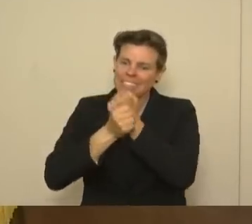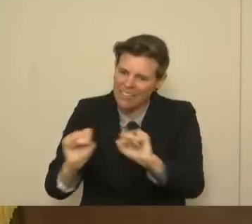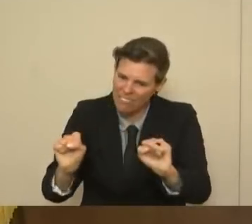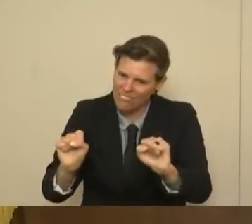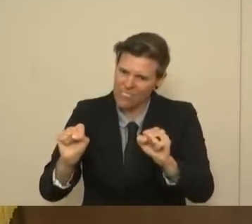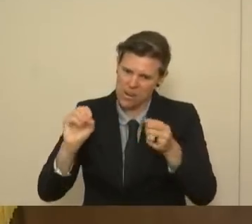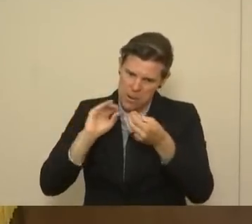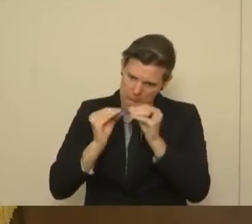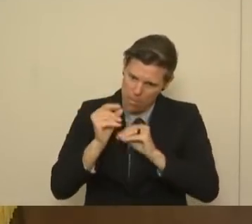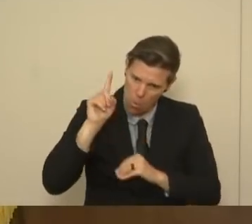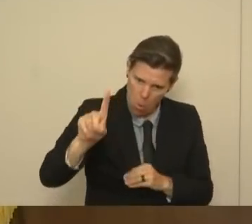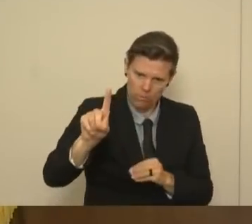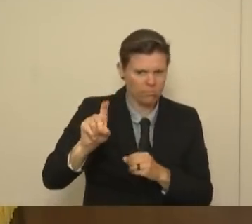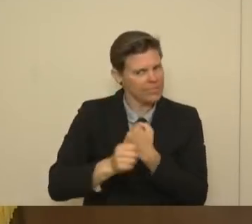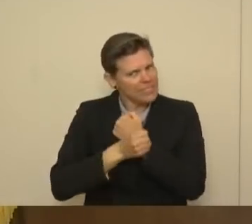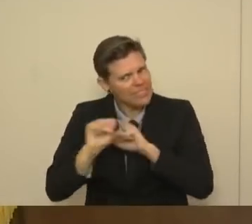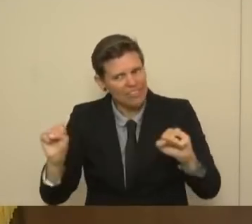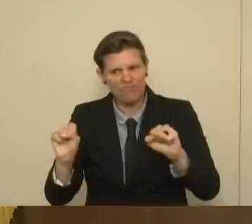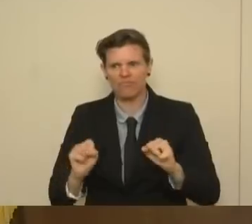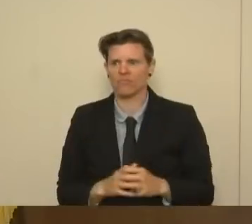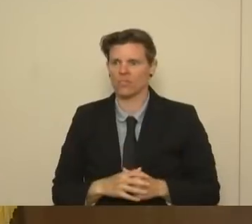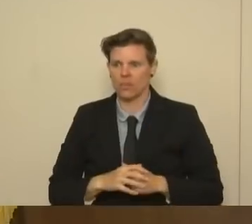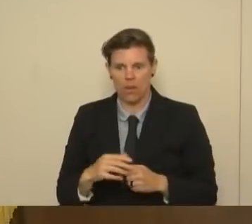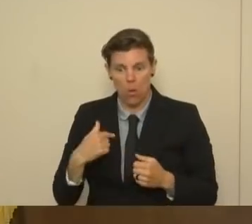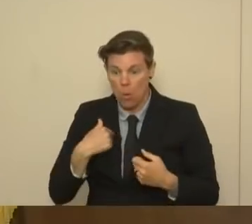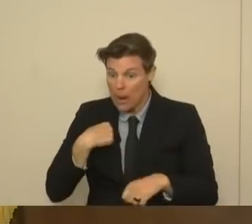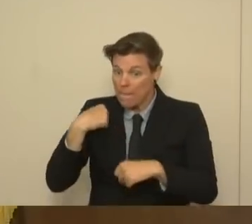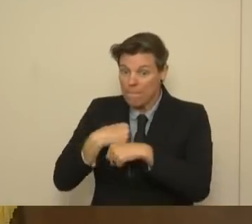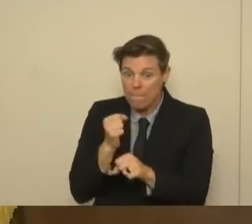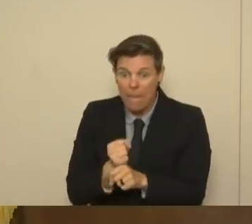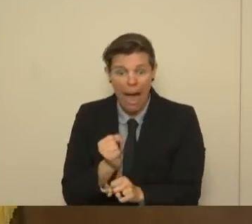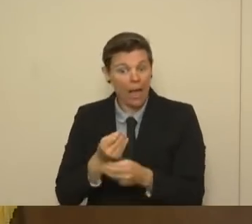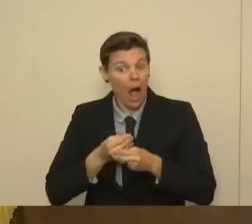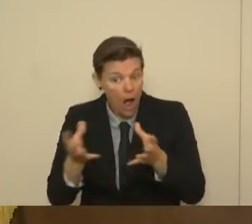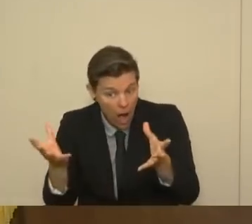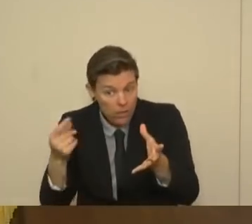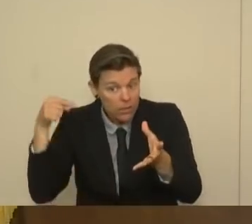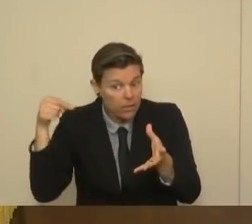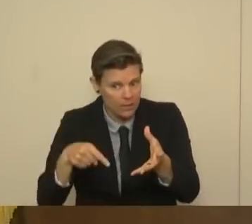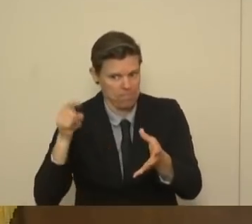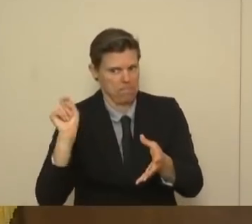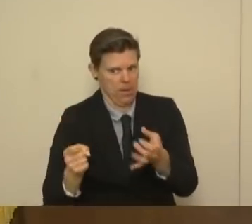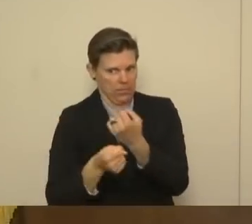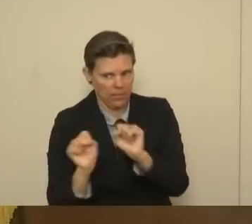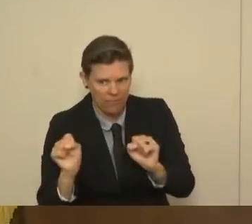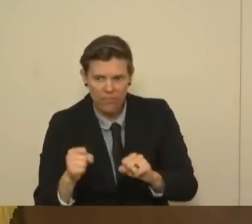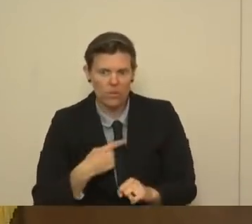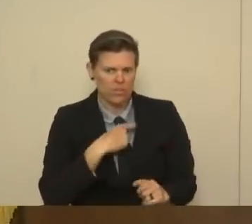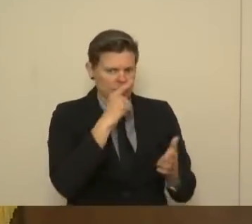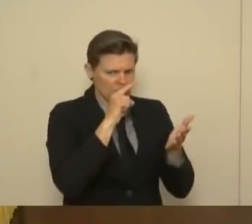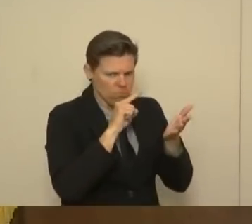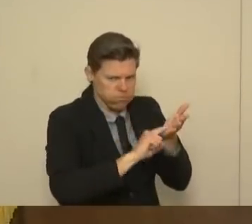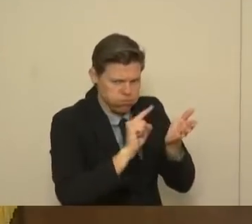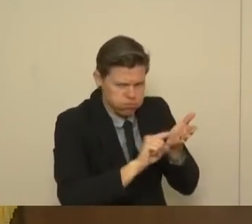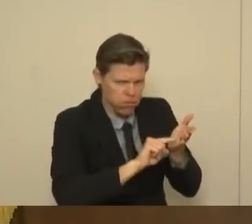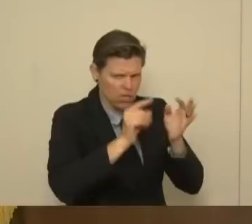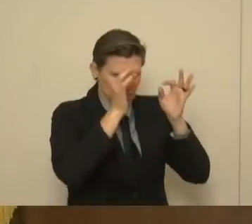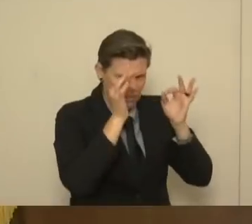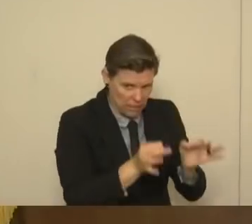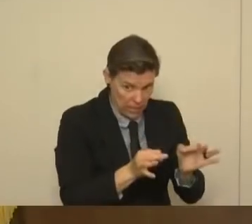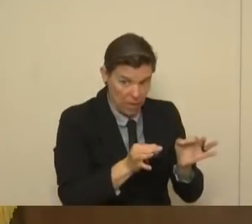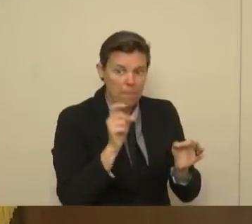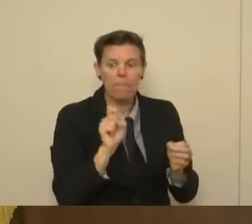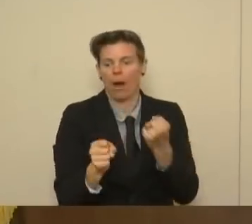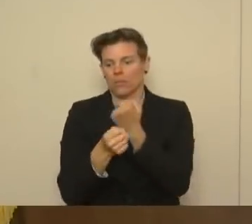the manufacture. We do safety first, and I have a great deal of confidence about that effort. So let's see. We're hoping